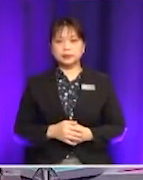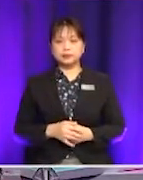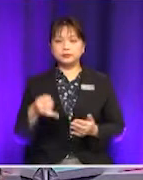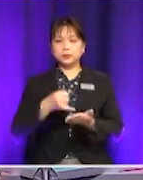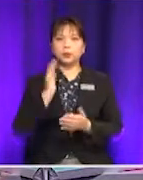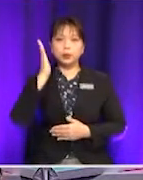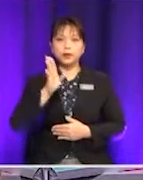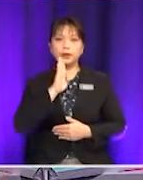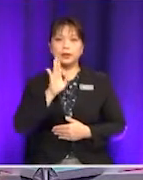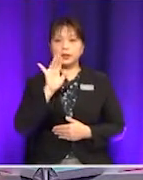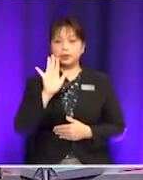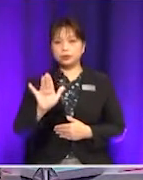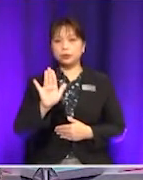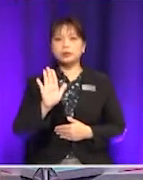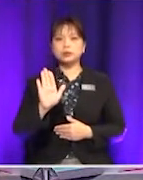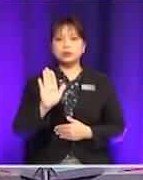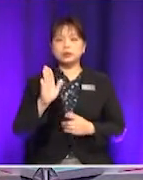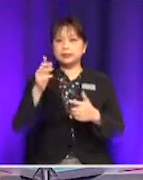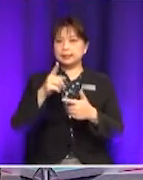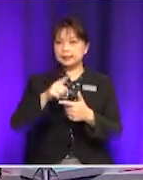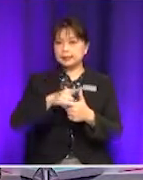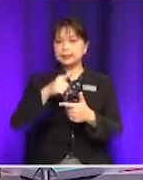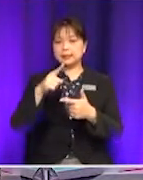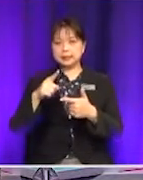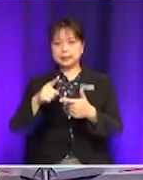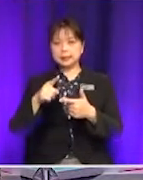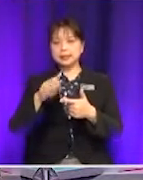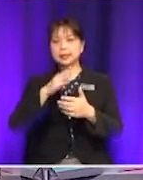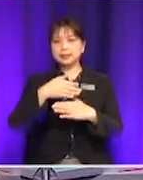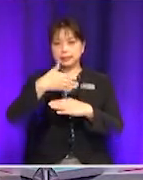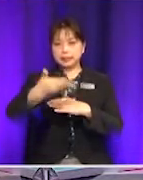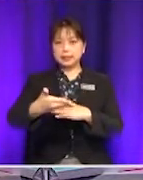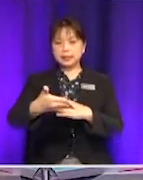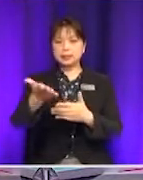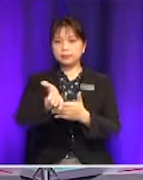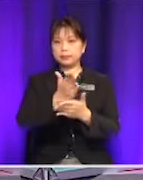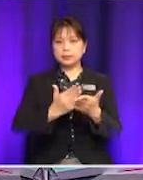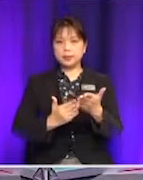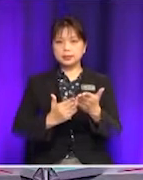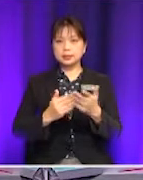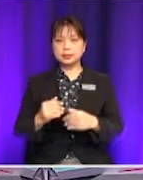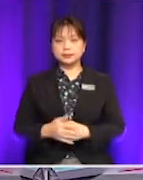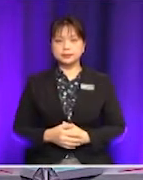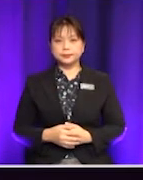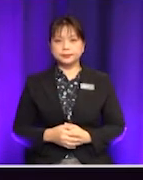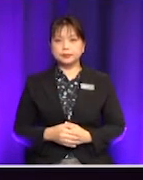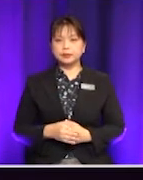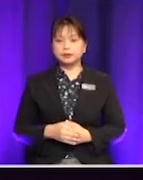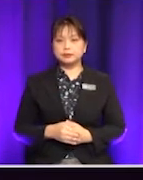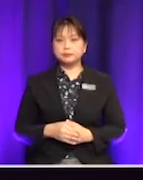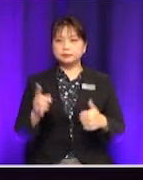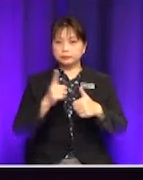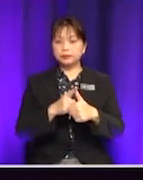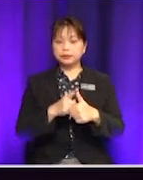again, let me just repeat this quickly, briefly. Before, these are the things that you have to be aware of. Read the questions, circle the keywords from